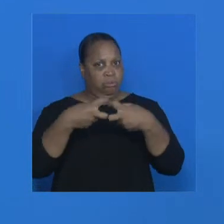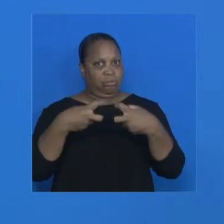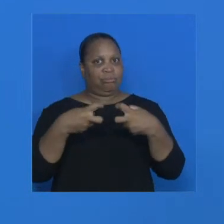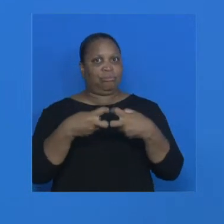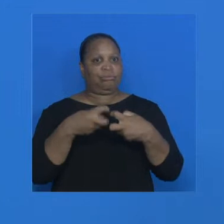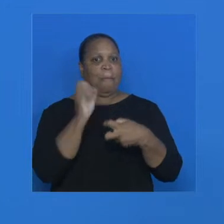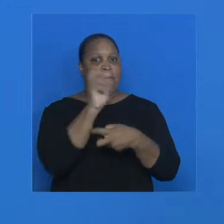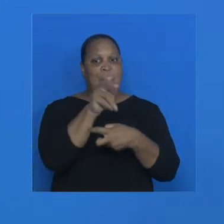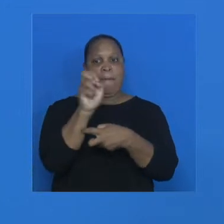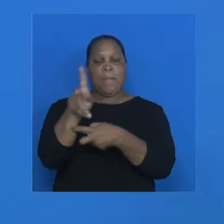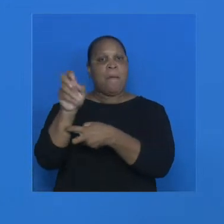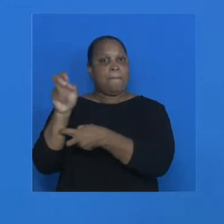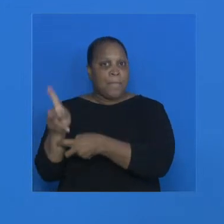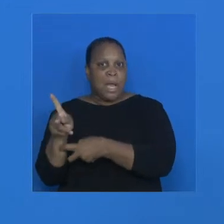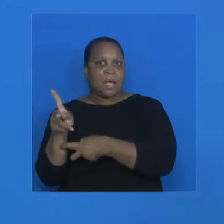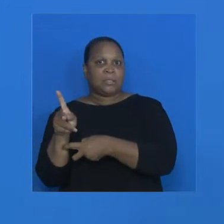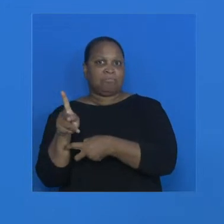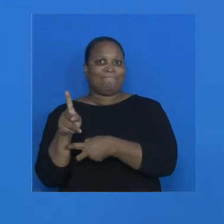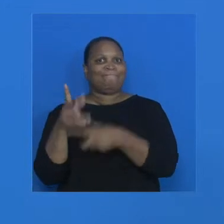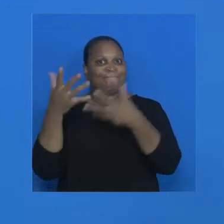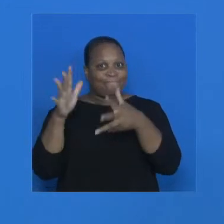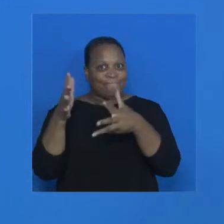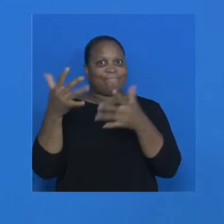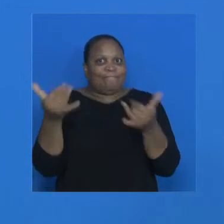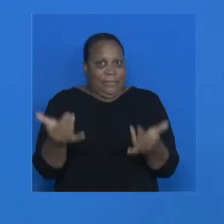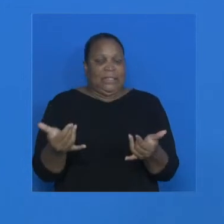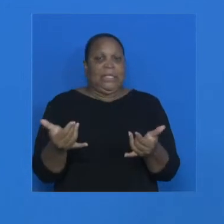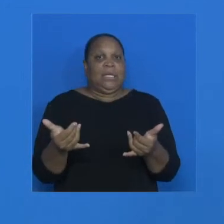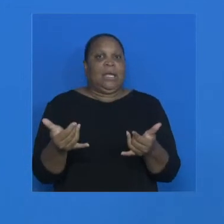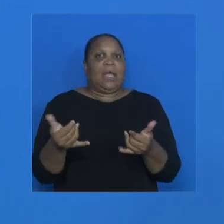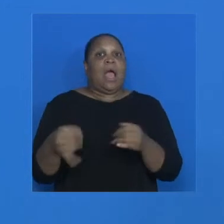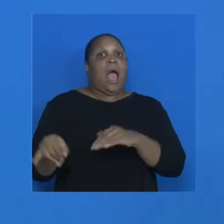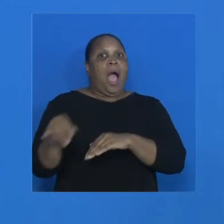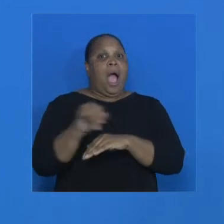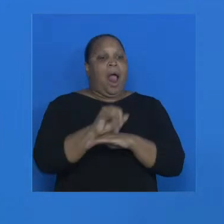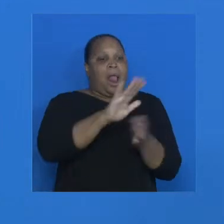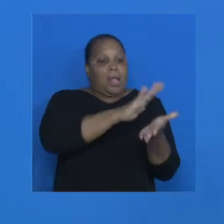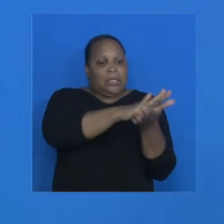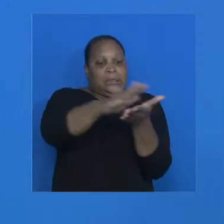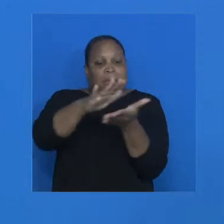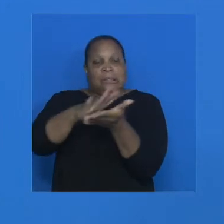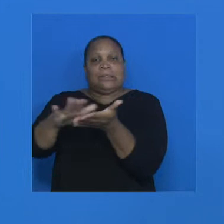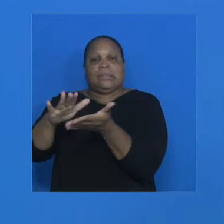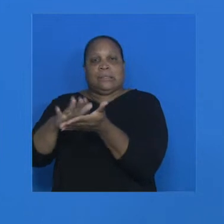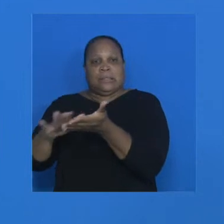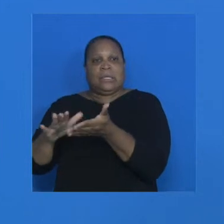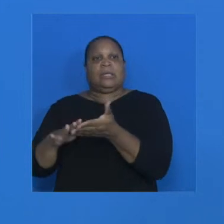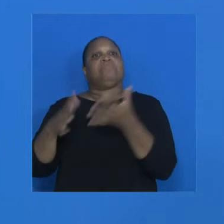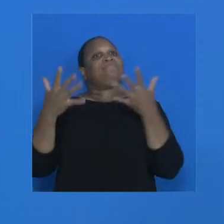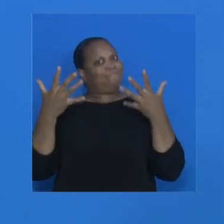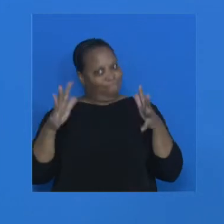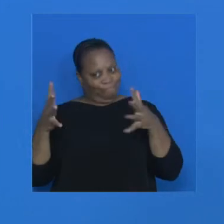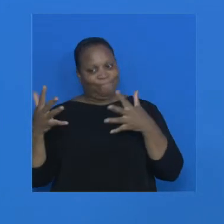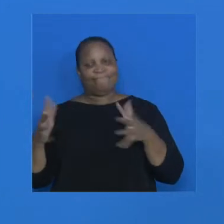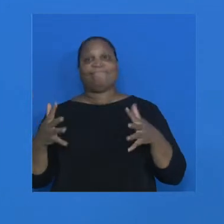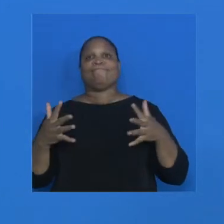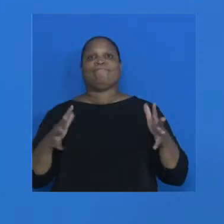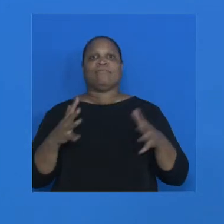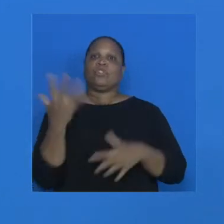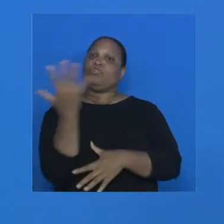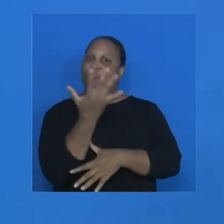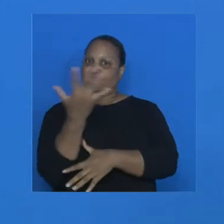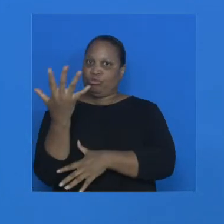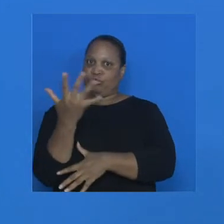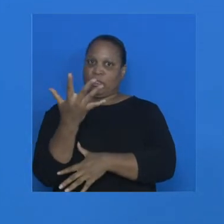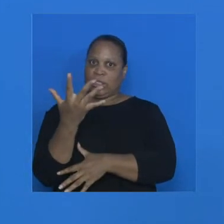these residents by day's end. The island-wide cleanup works have been largely completed, such as tree